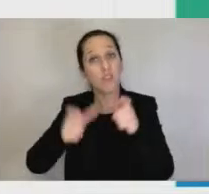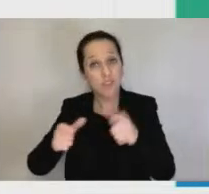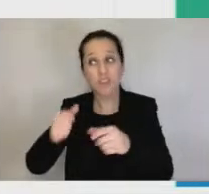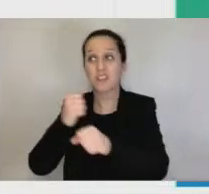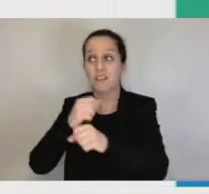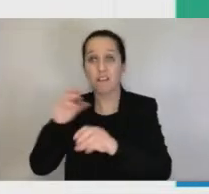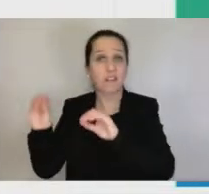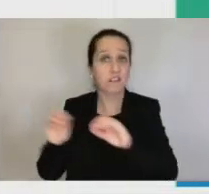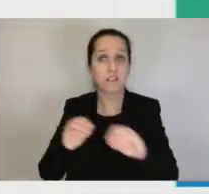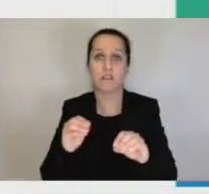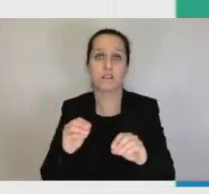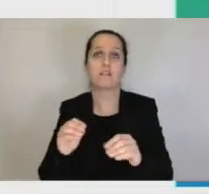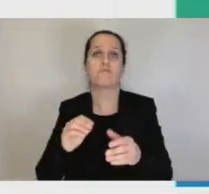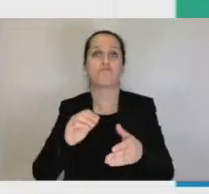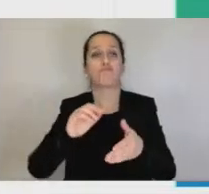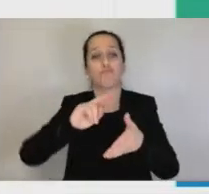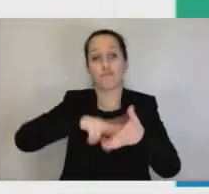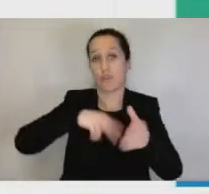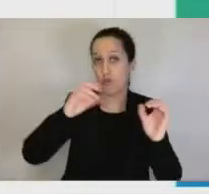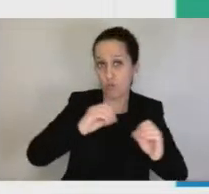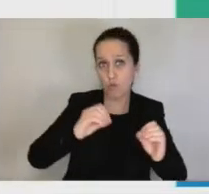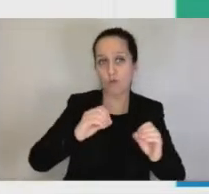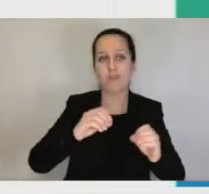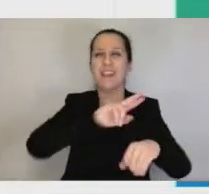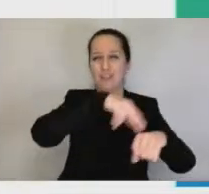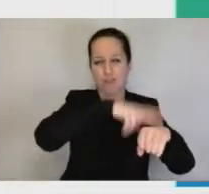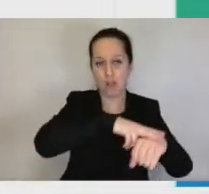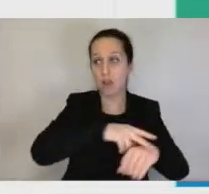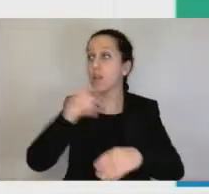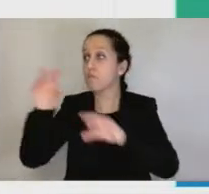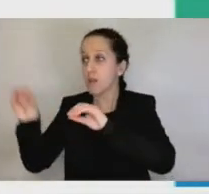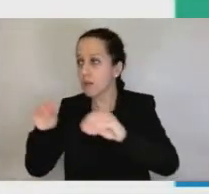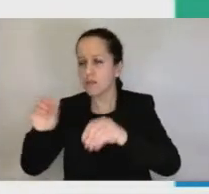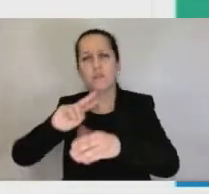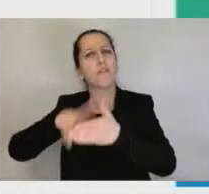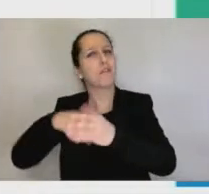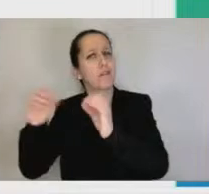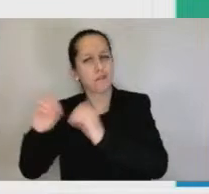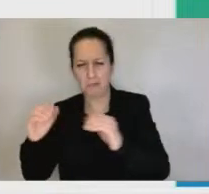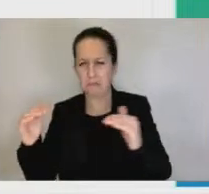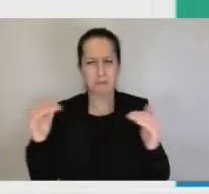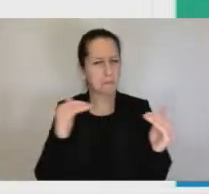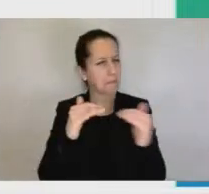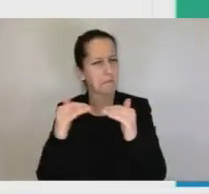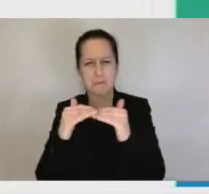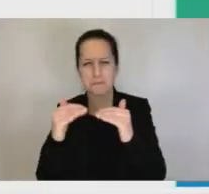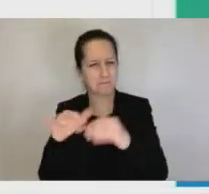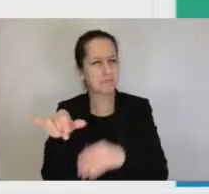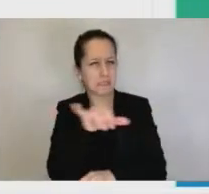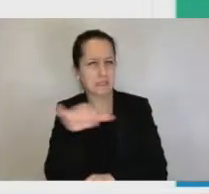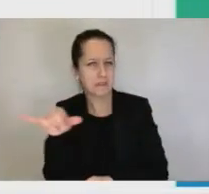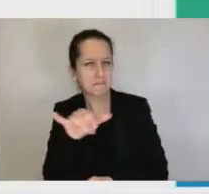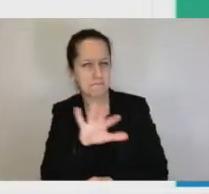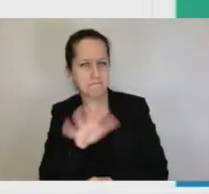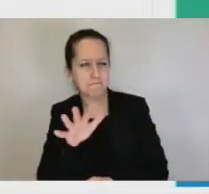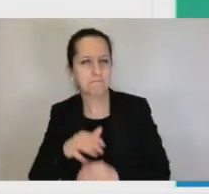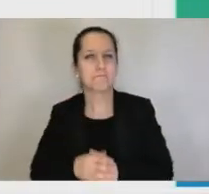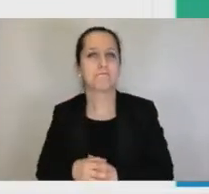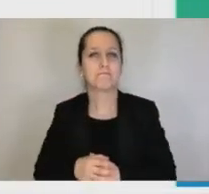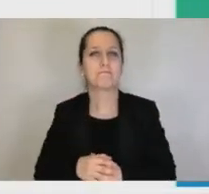workers to work in informal jobs more than nationals. Even though they do